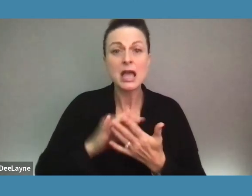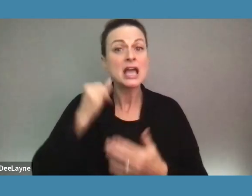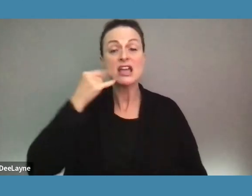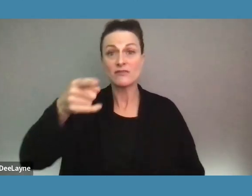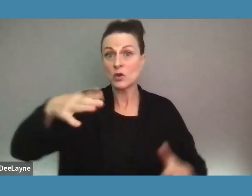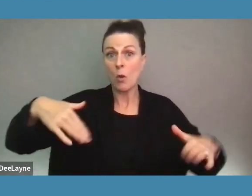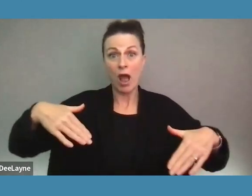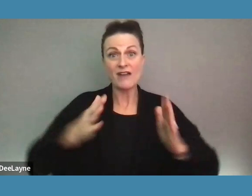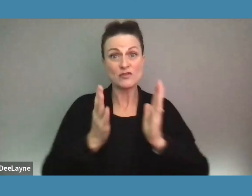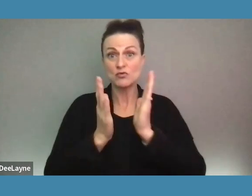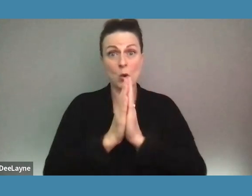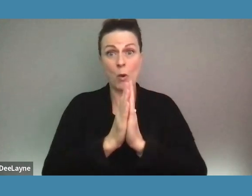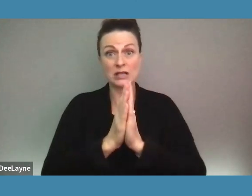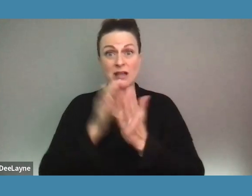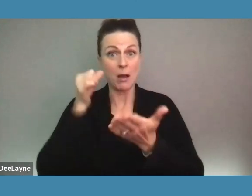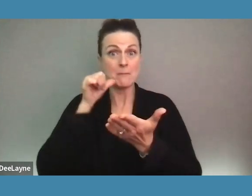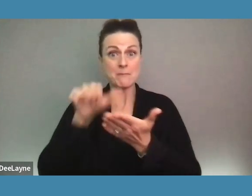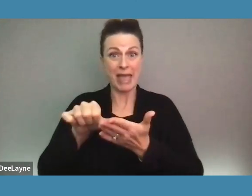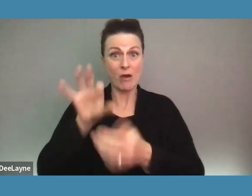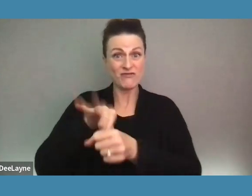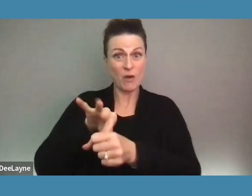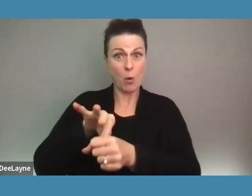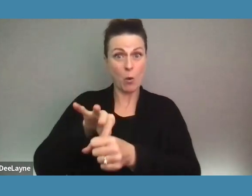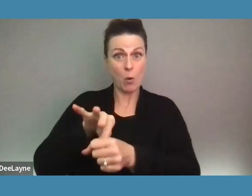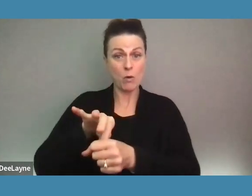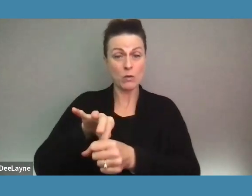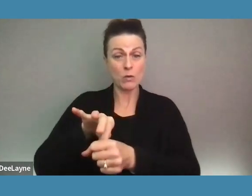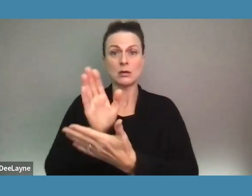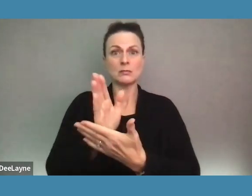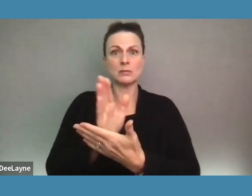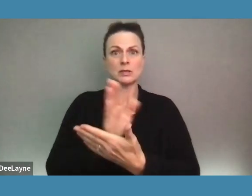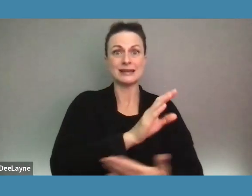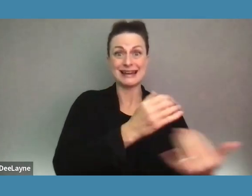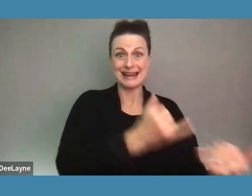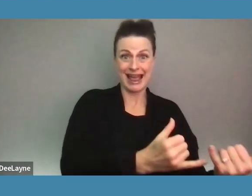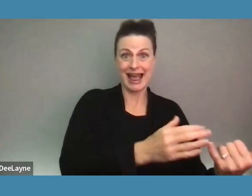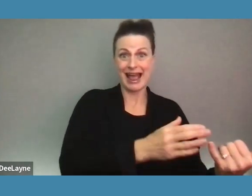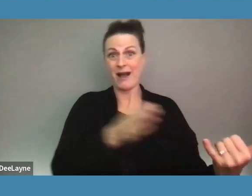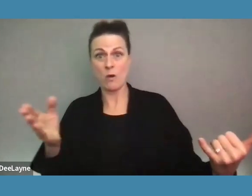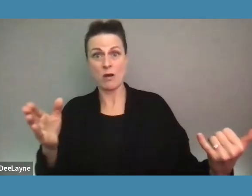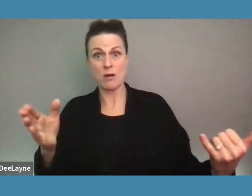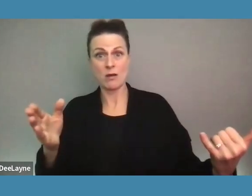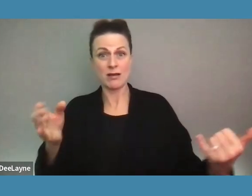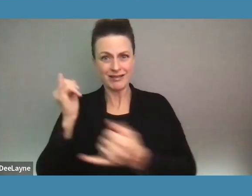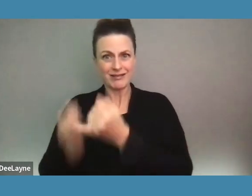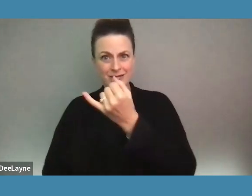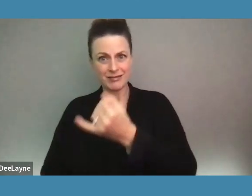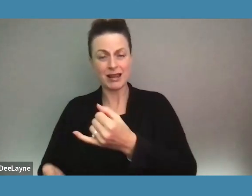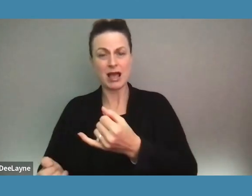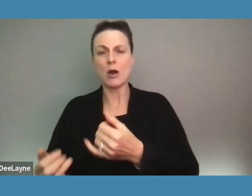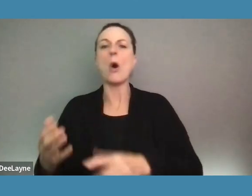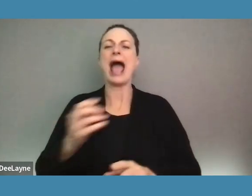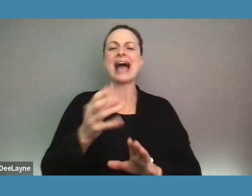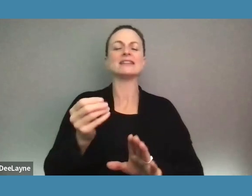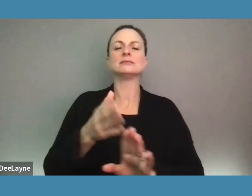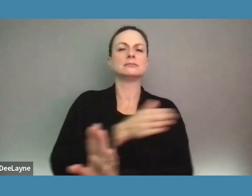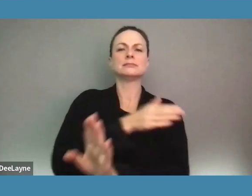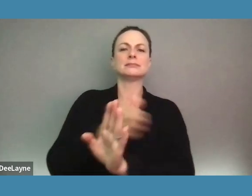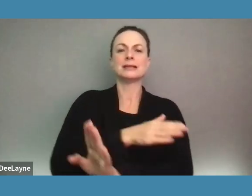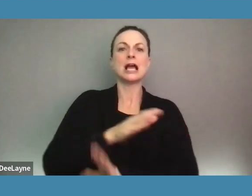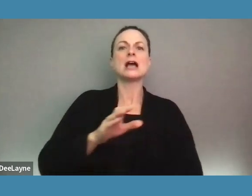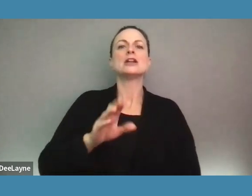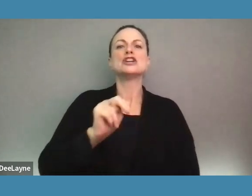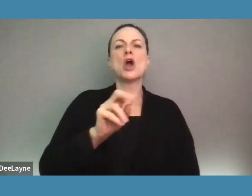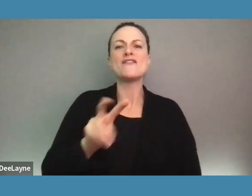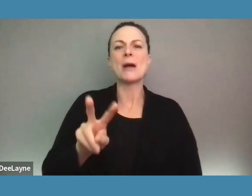requested a vote by mail ballot between now and the last election, which would have been November